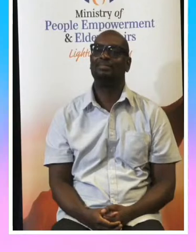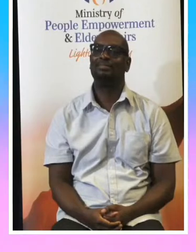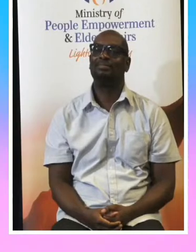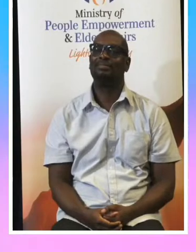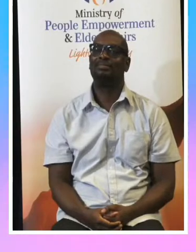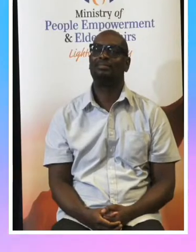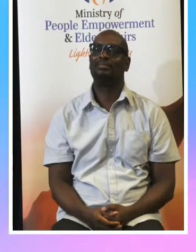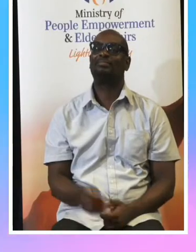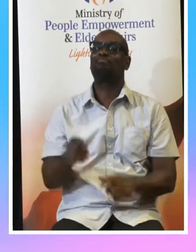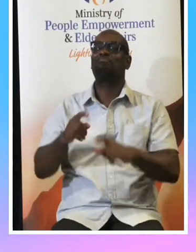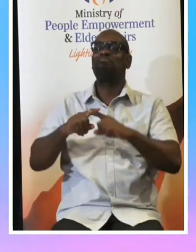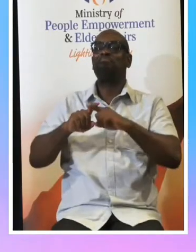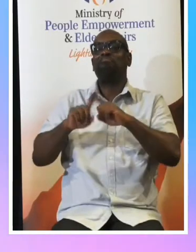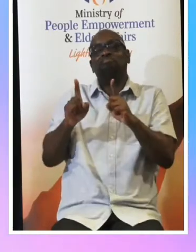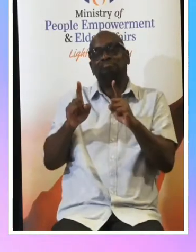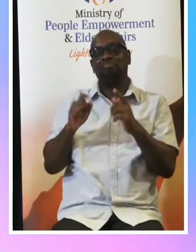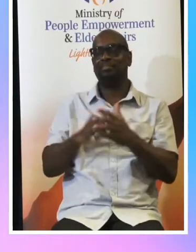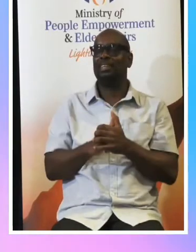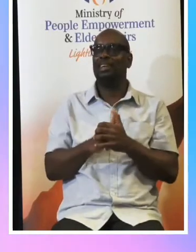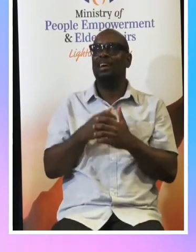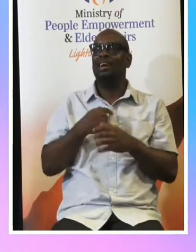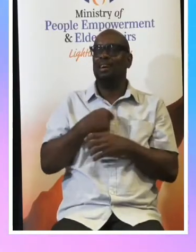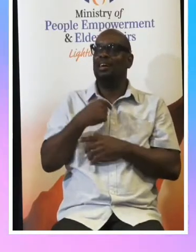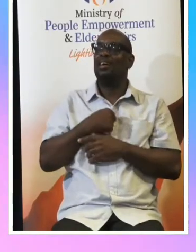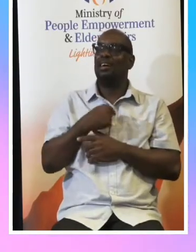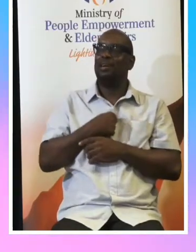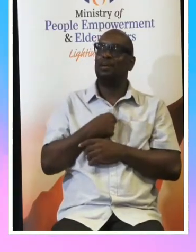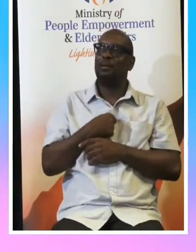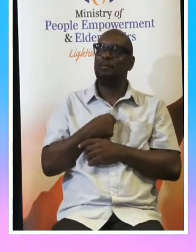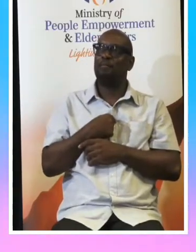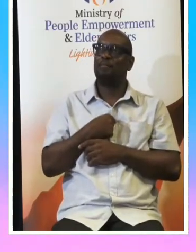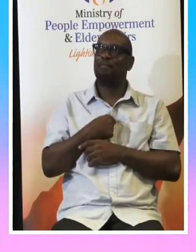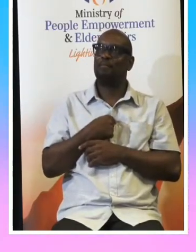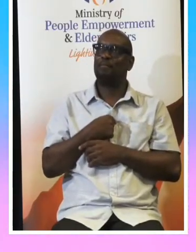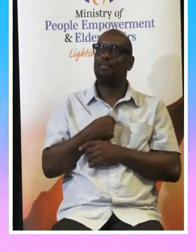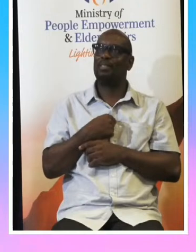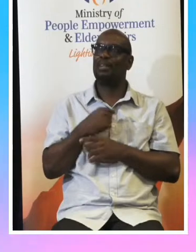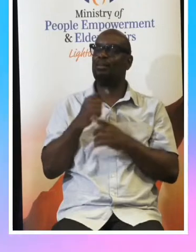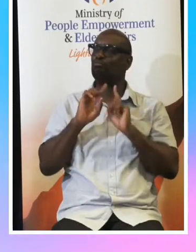I entirely enjoyed, after Ellerslie,